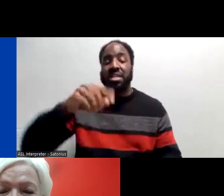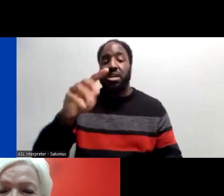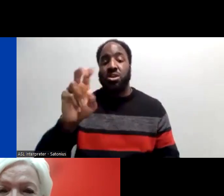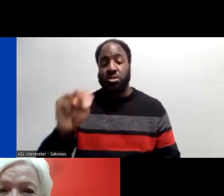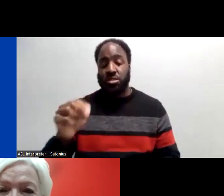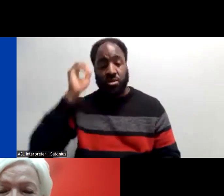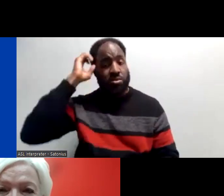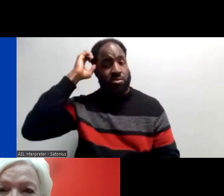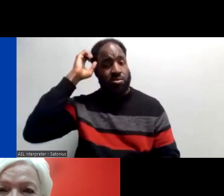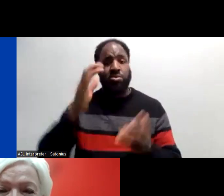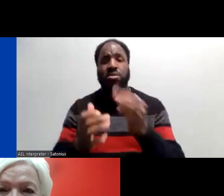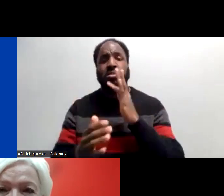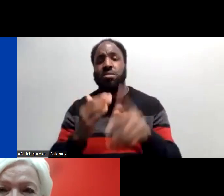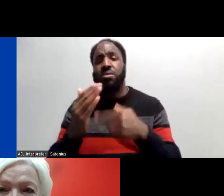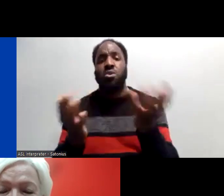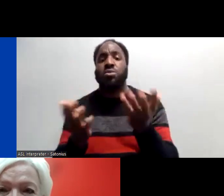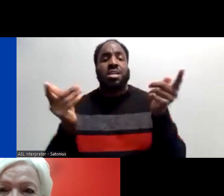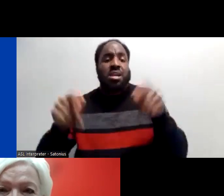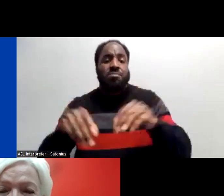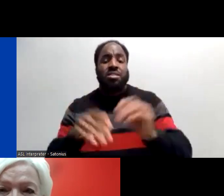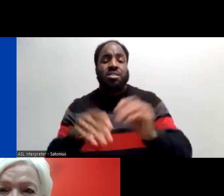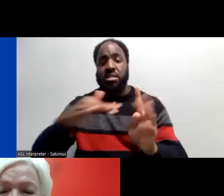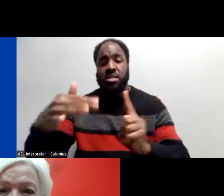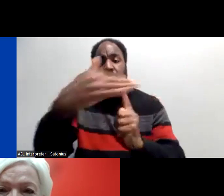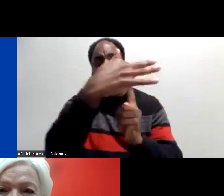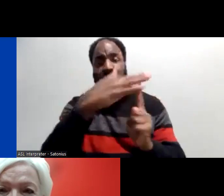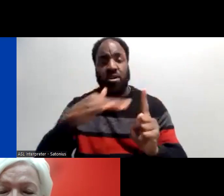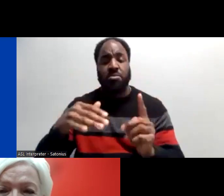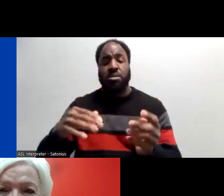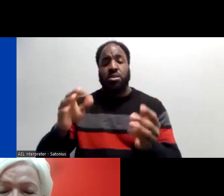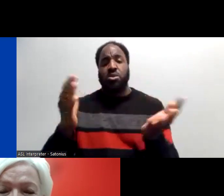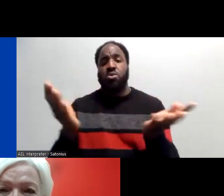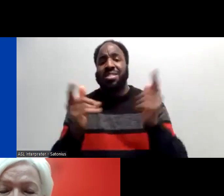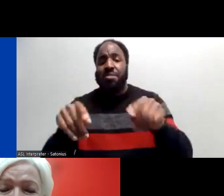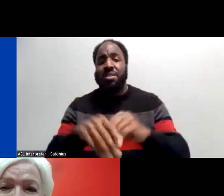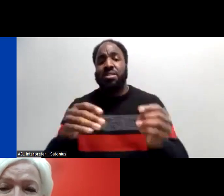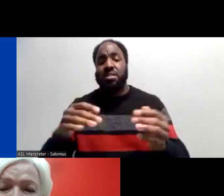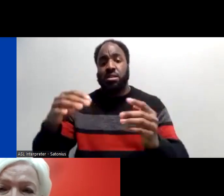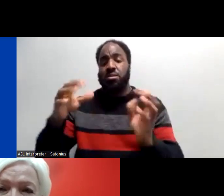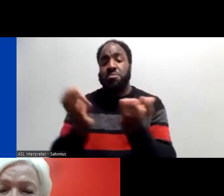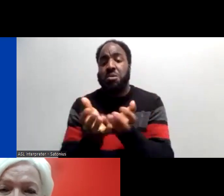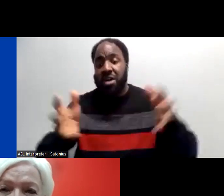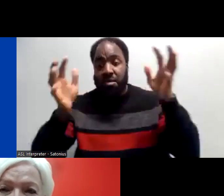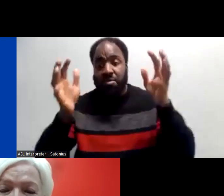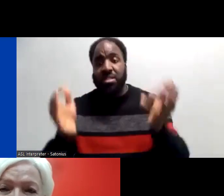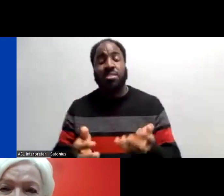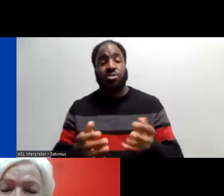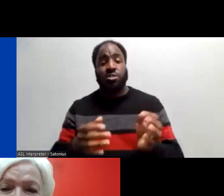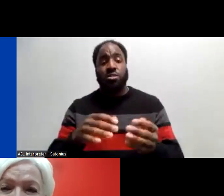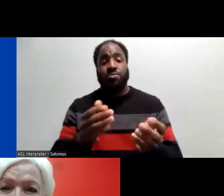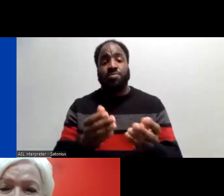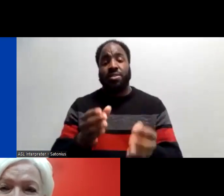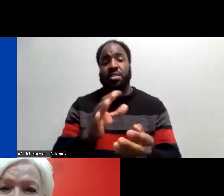thinking about what's happening in the environment, what's happening to these populations that we're focused on in the master plan, and what are we learning from